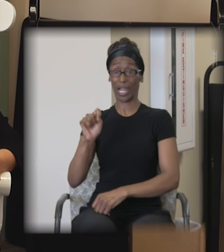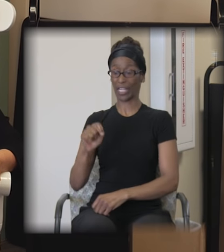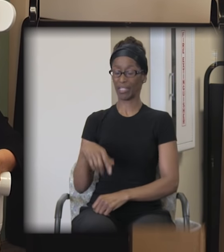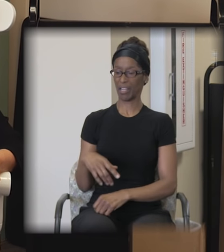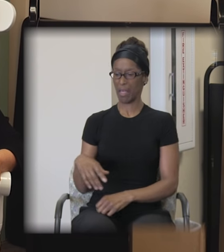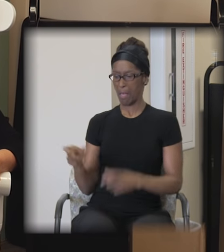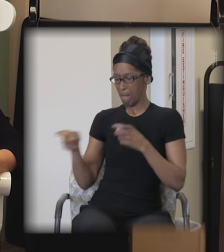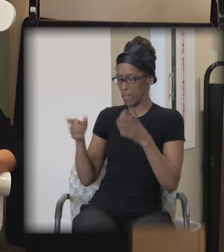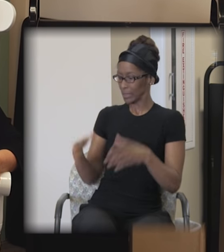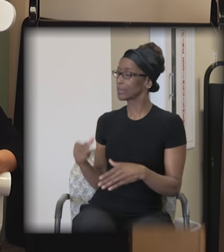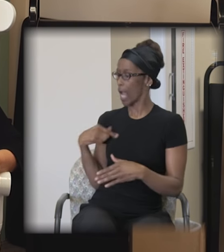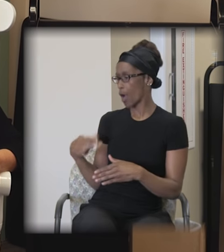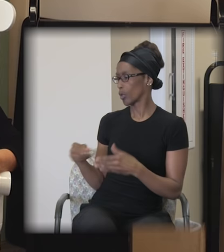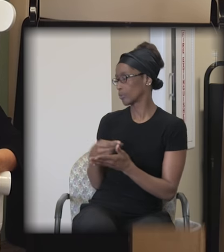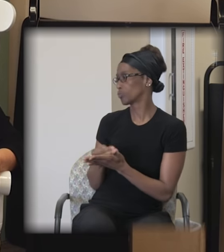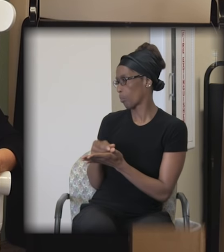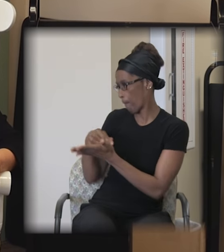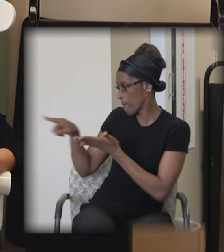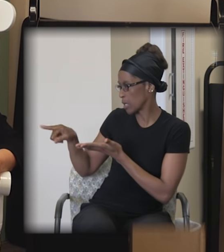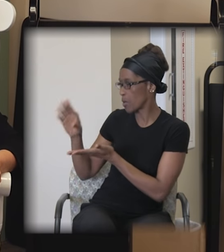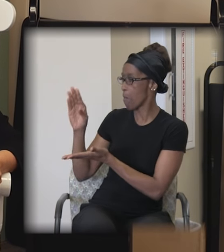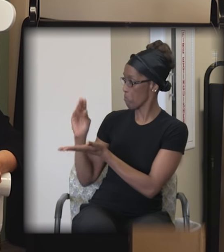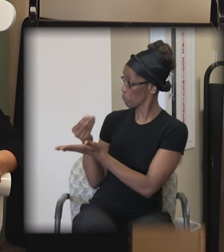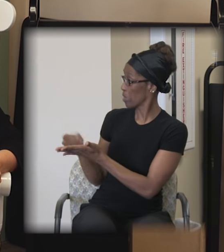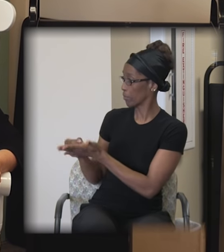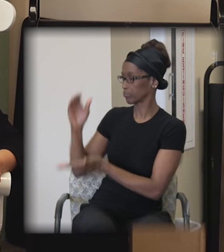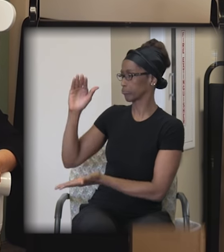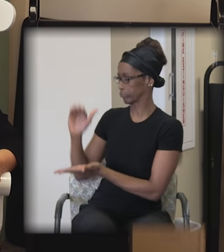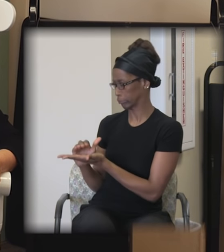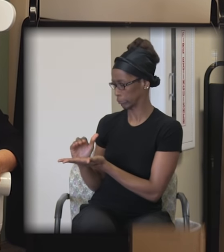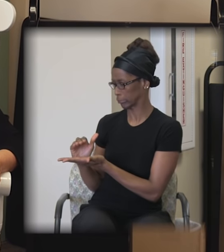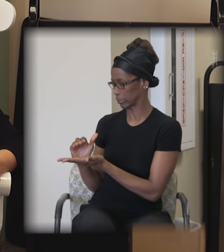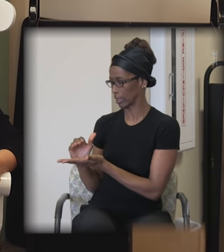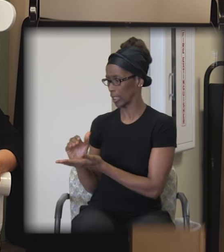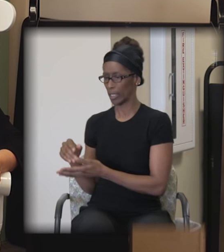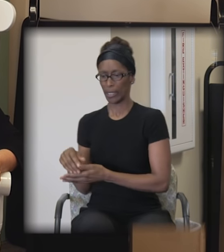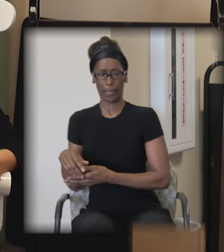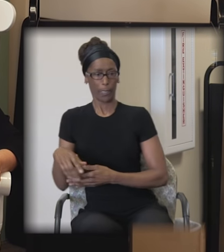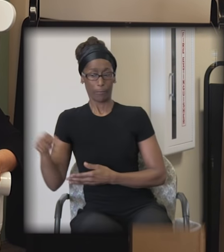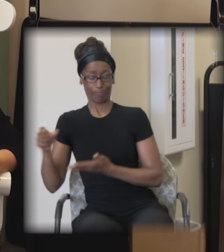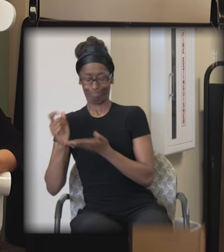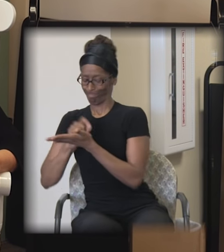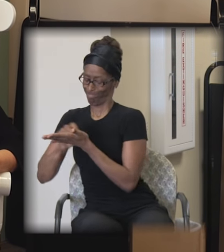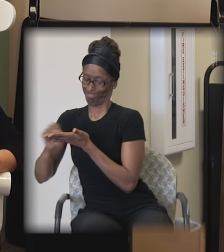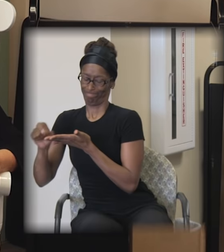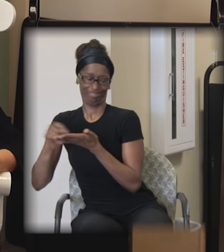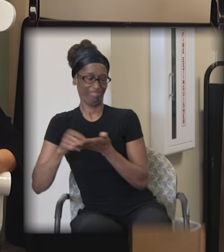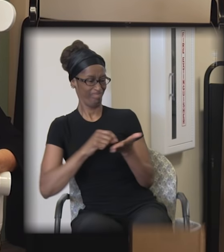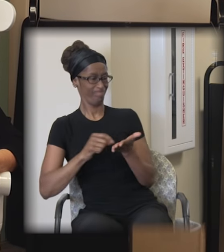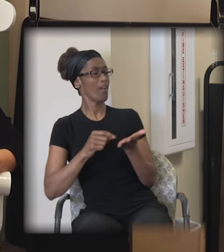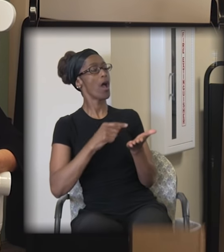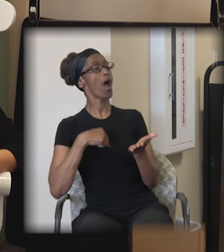smirked when he offered William less money than he paid the others. I quit, William told him with his notebook. He